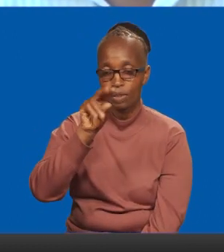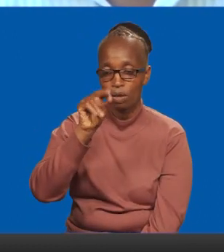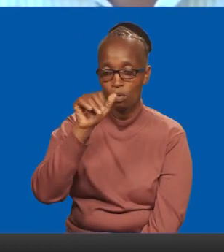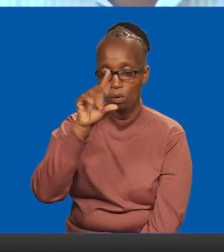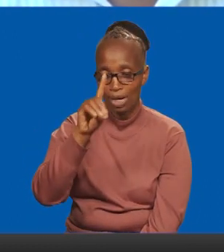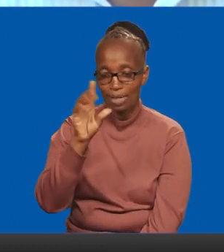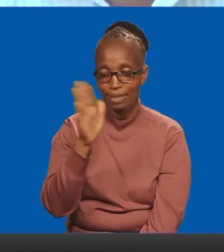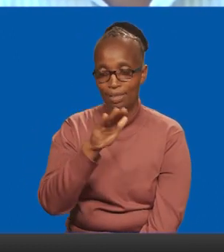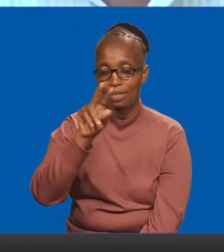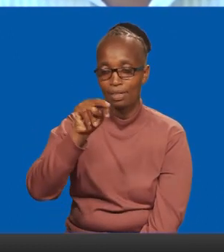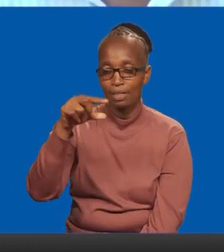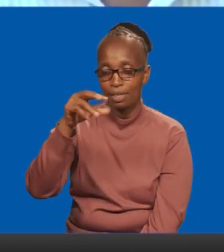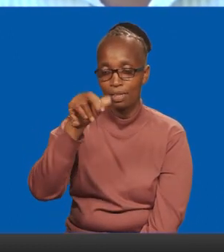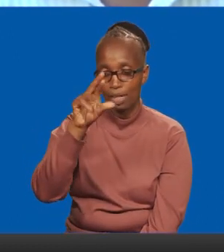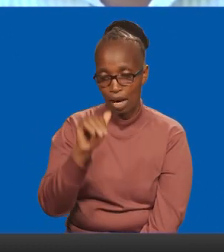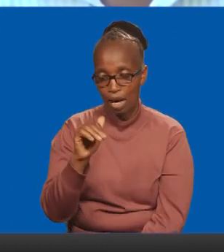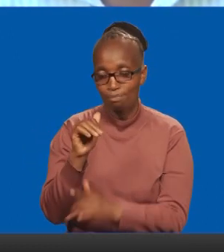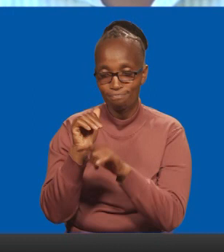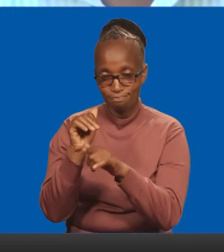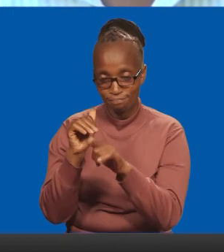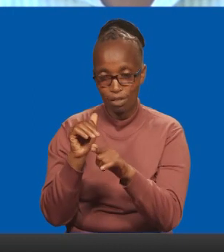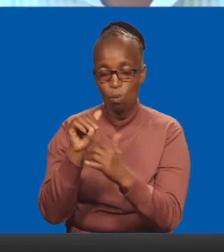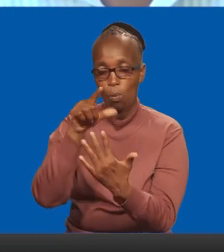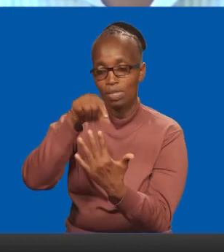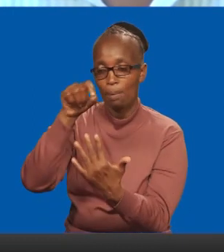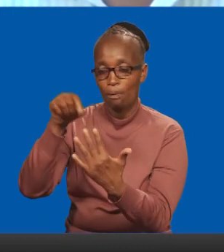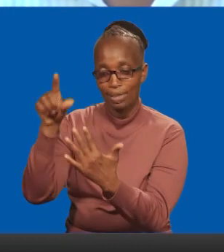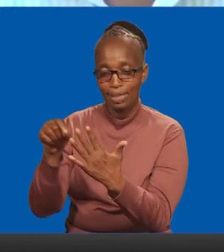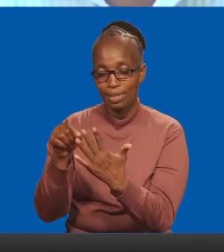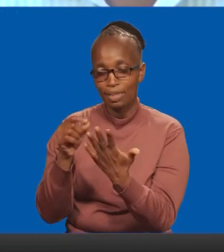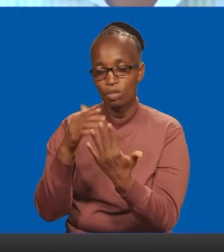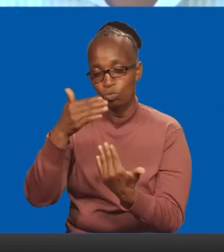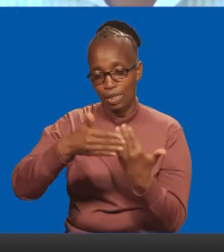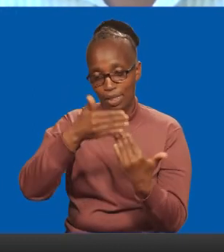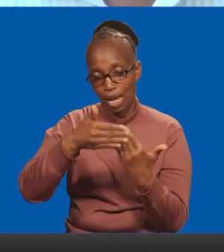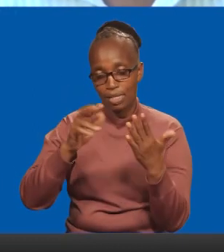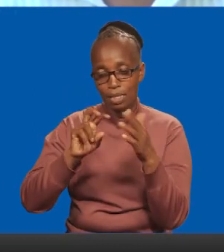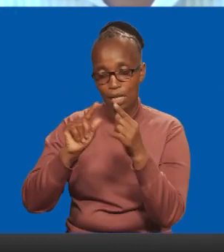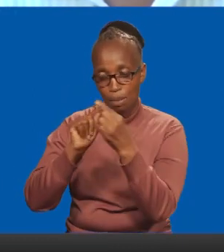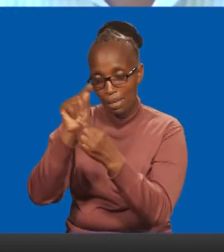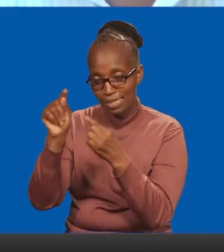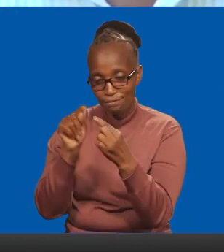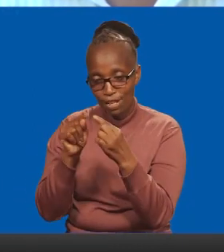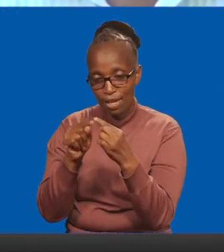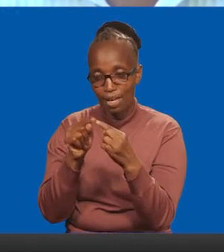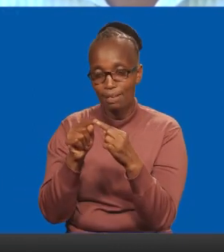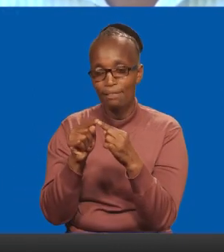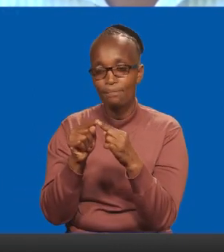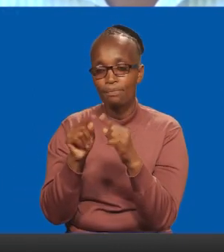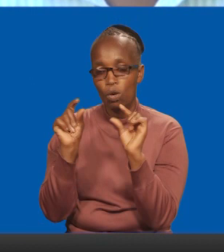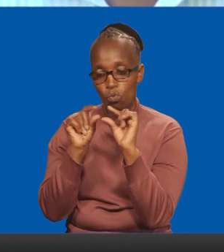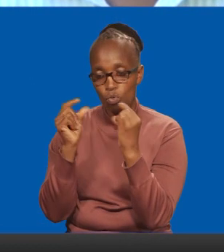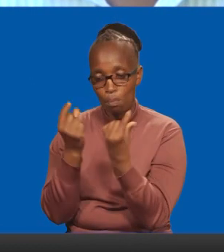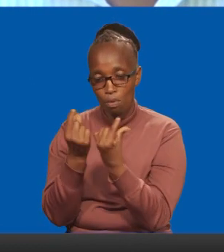Ngala institution was actually mooted on taking care of a certain category of a service. We were talking about